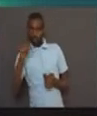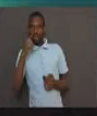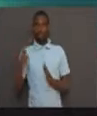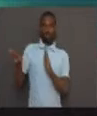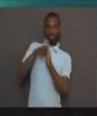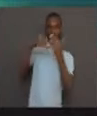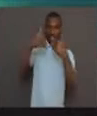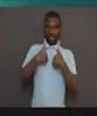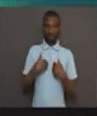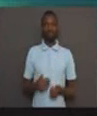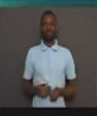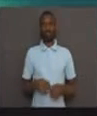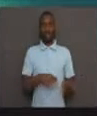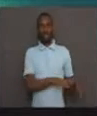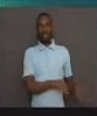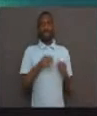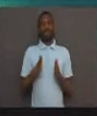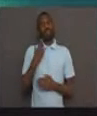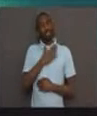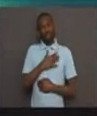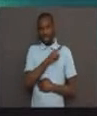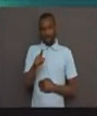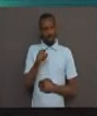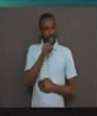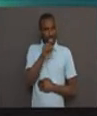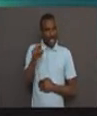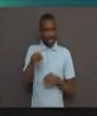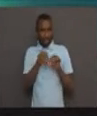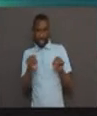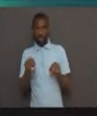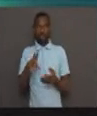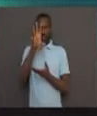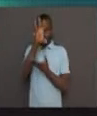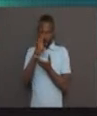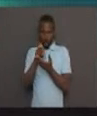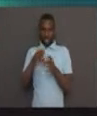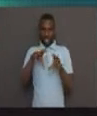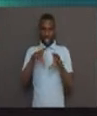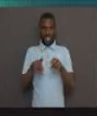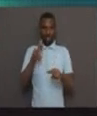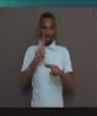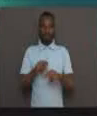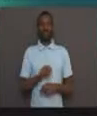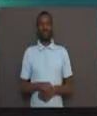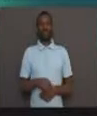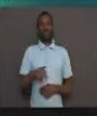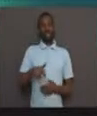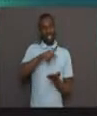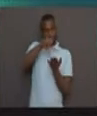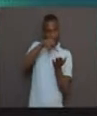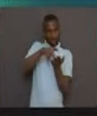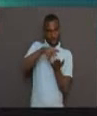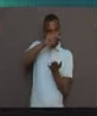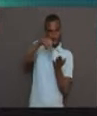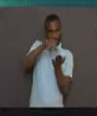Students, please copy down these measurements for protons, neutrons,